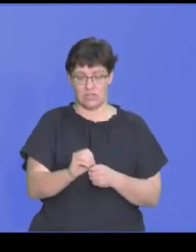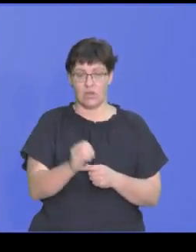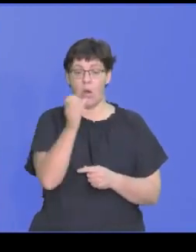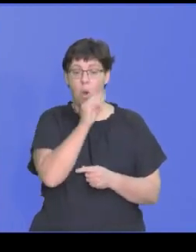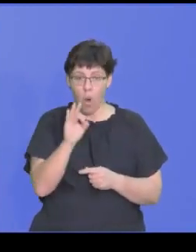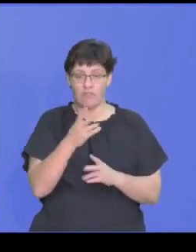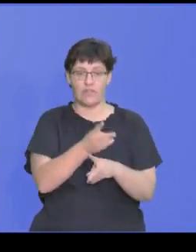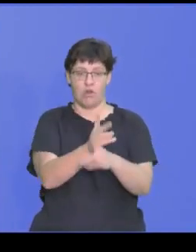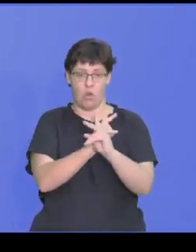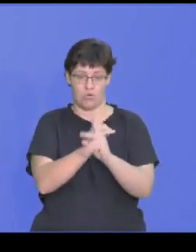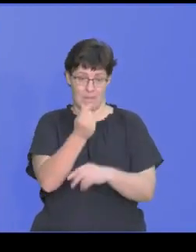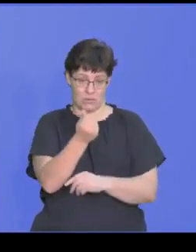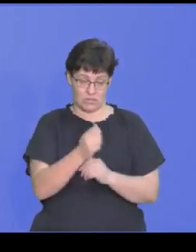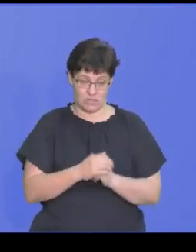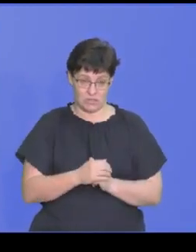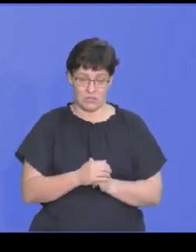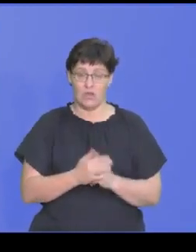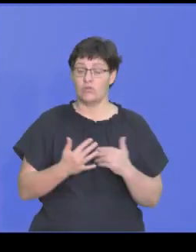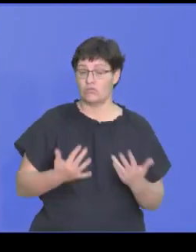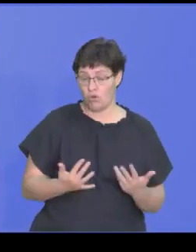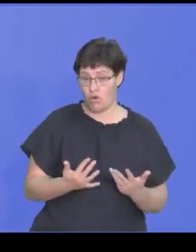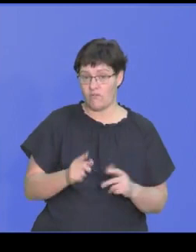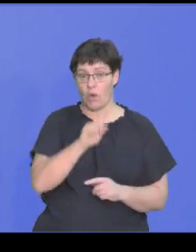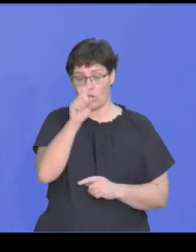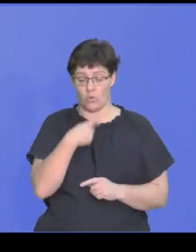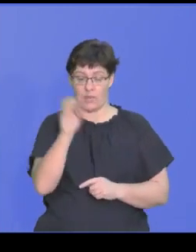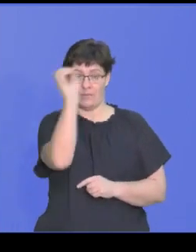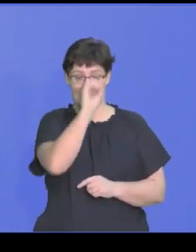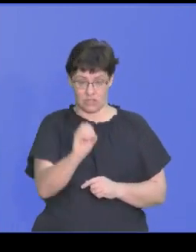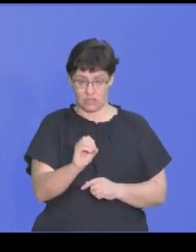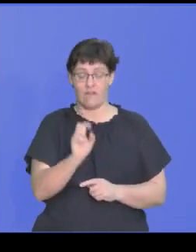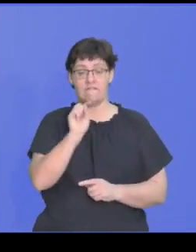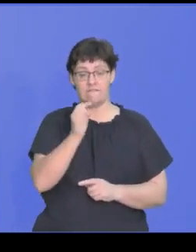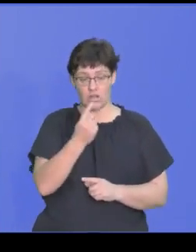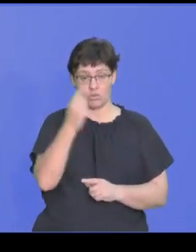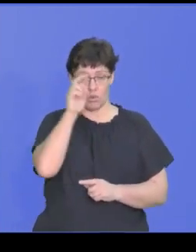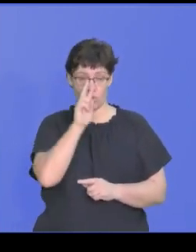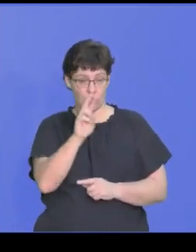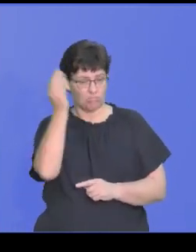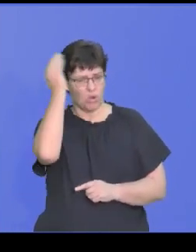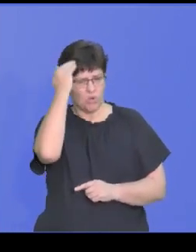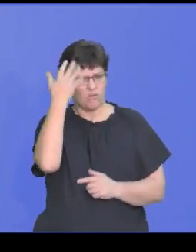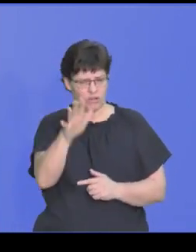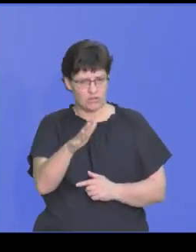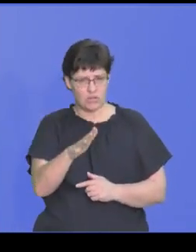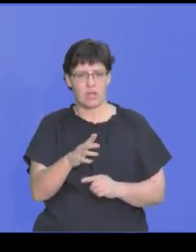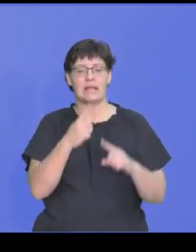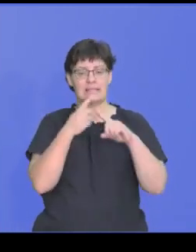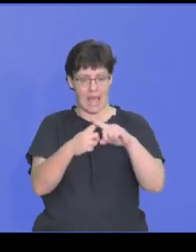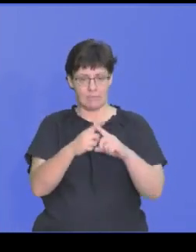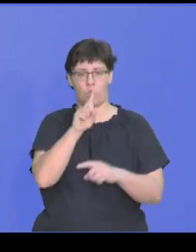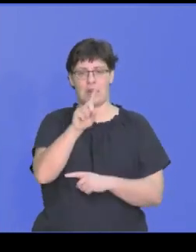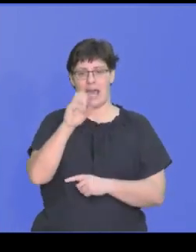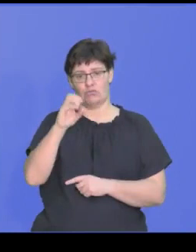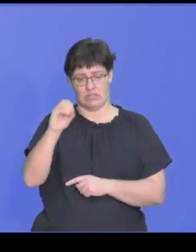percentage of the loan amount. So when we get a question with percentage, first of all, the first thing we know is we're going to times by